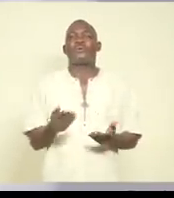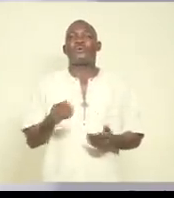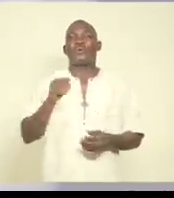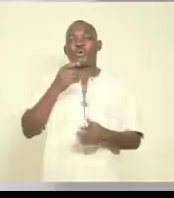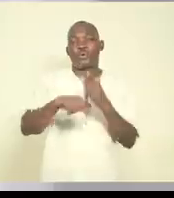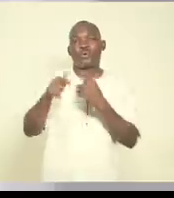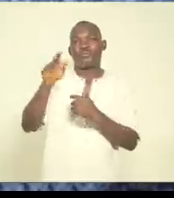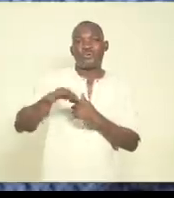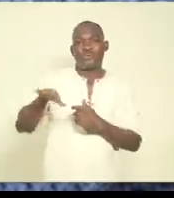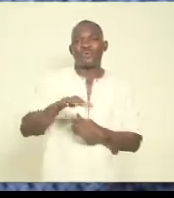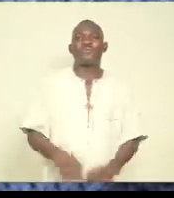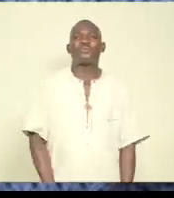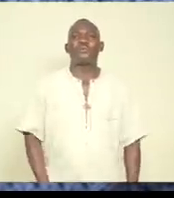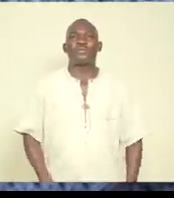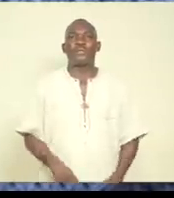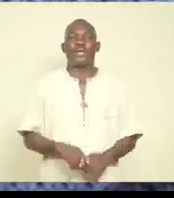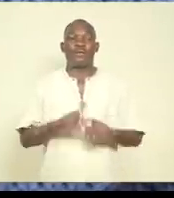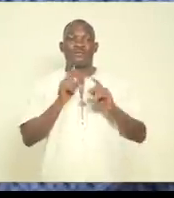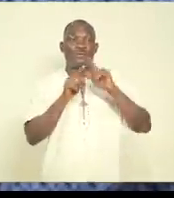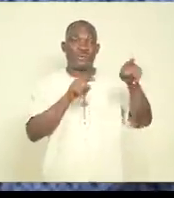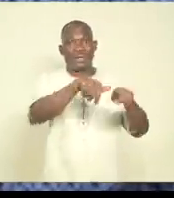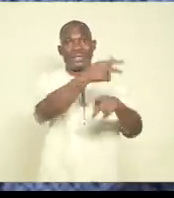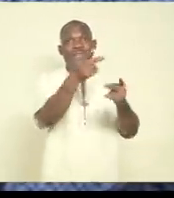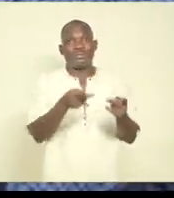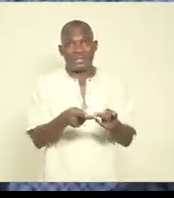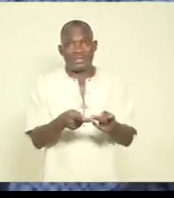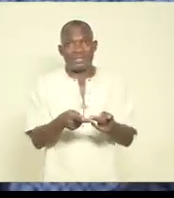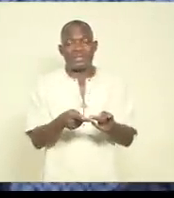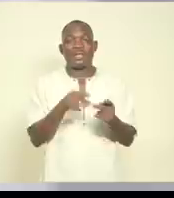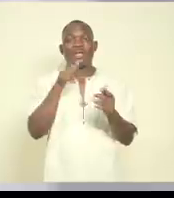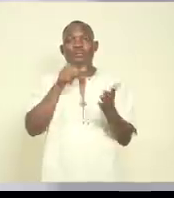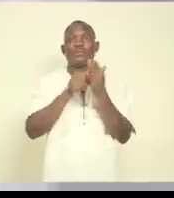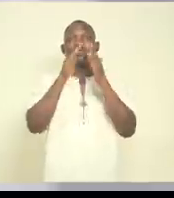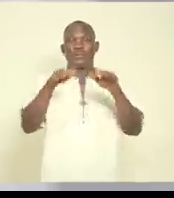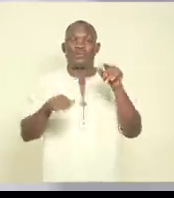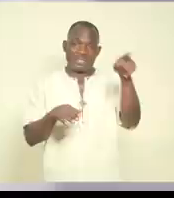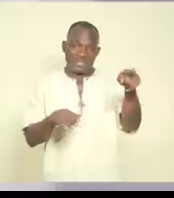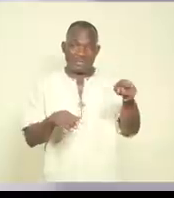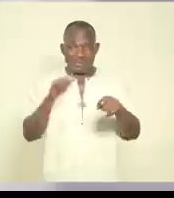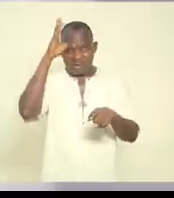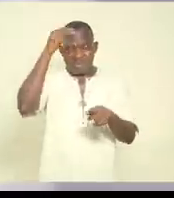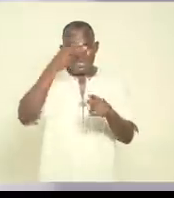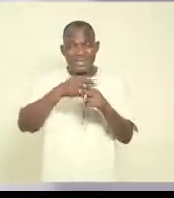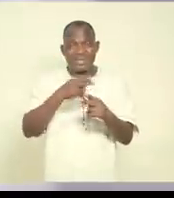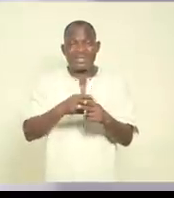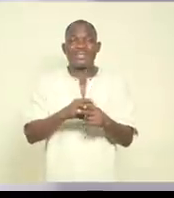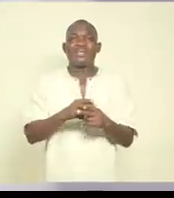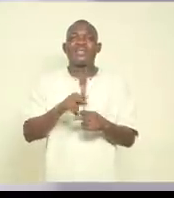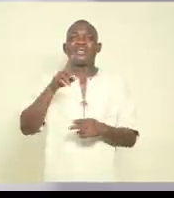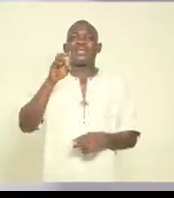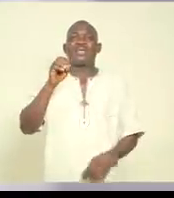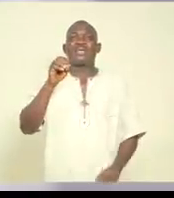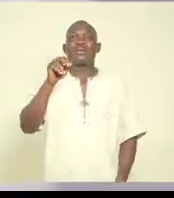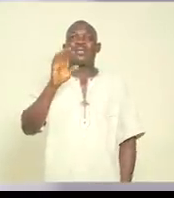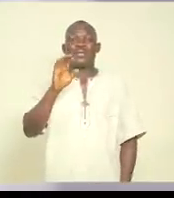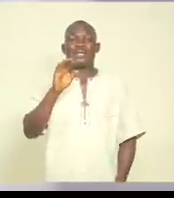cedis. Pass by Labadi post office. There's a red envelope there. Ask of Derek.